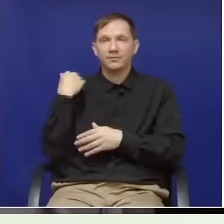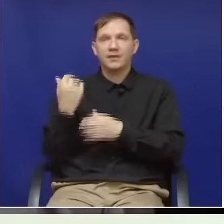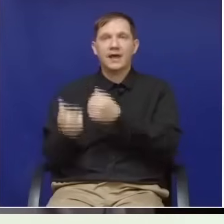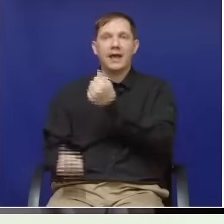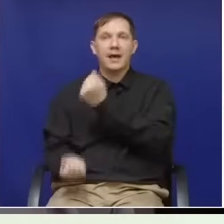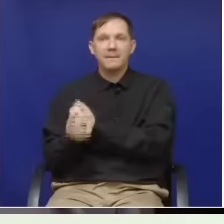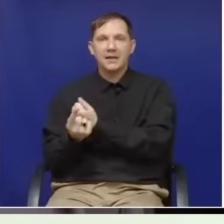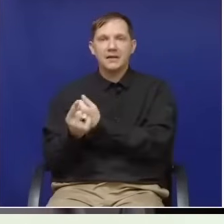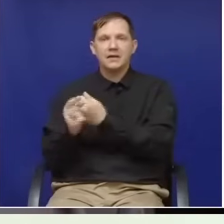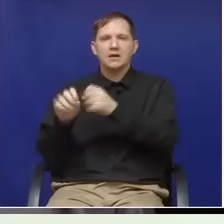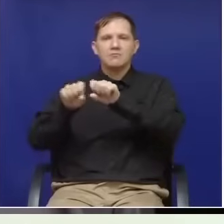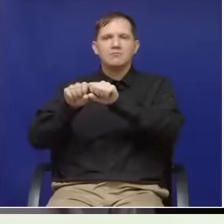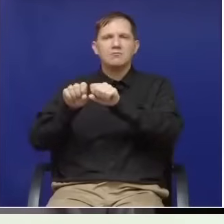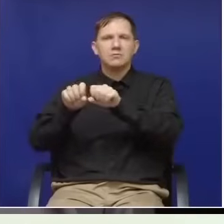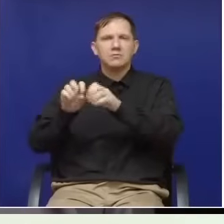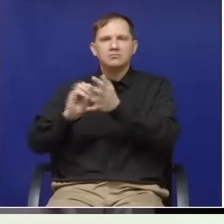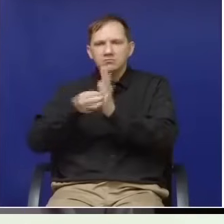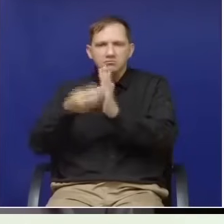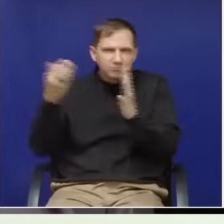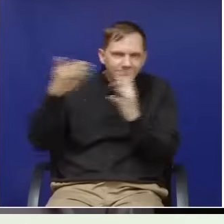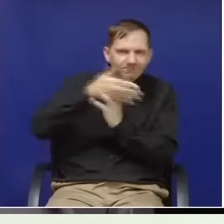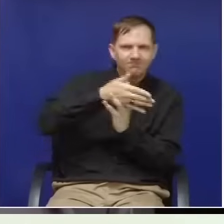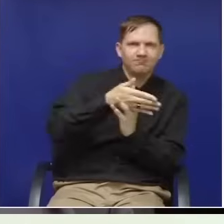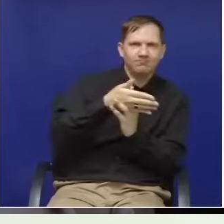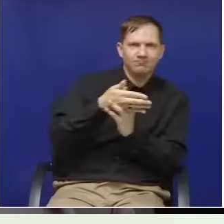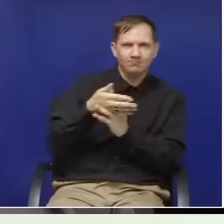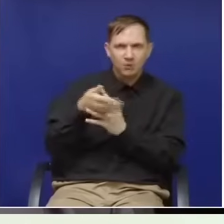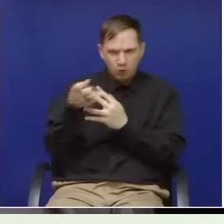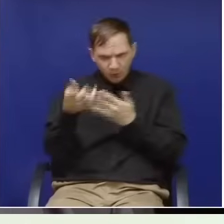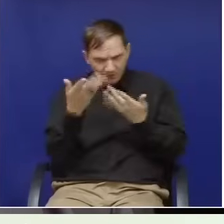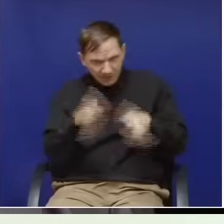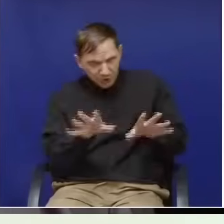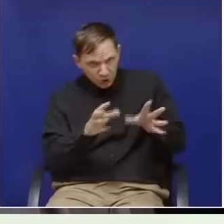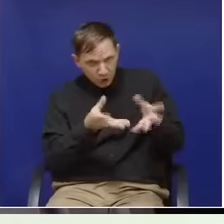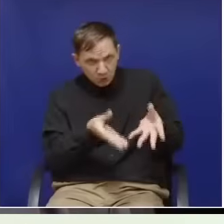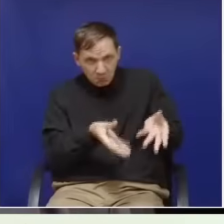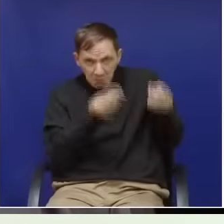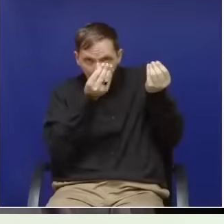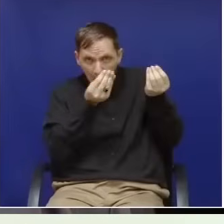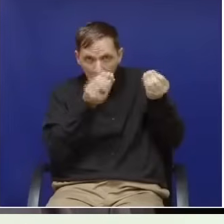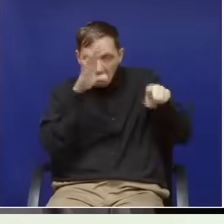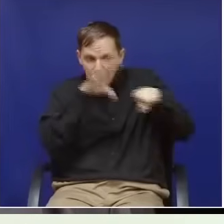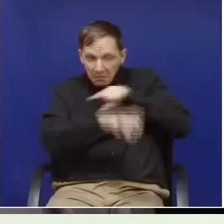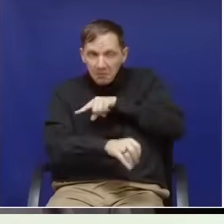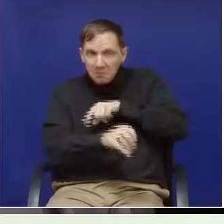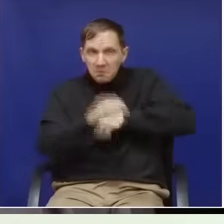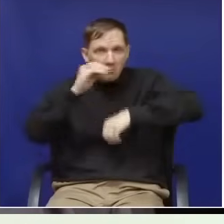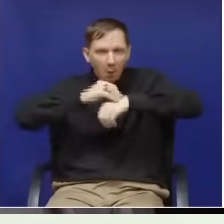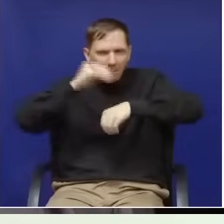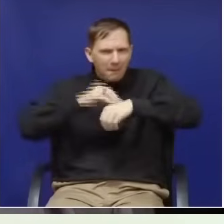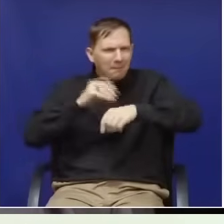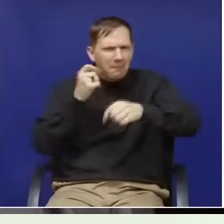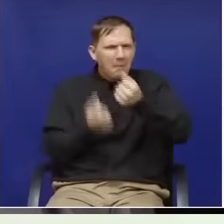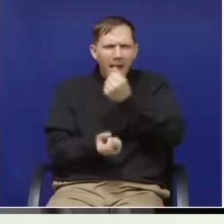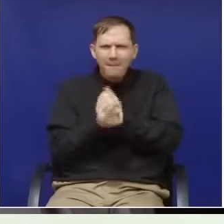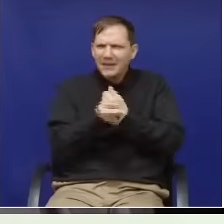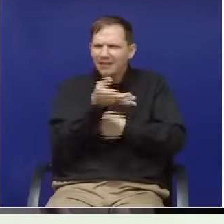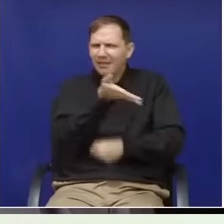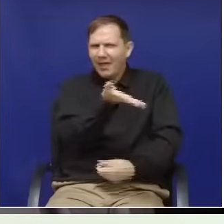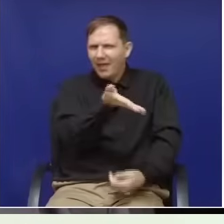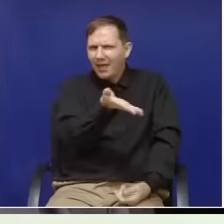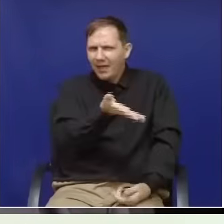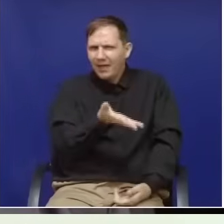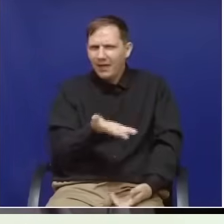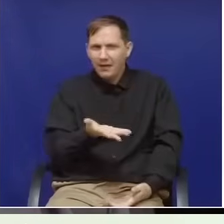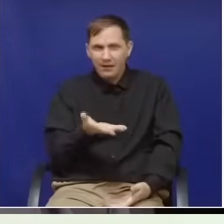quote-unquote break-ins. Have you been briefed in terms of what happened there and what measures are being done to install? Is